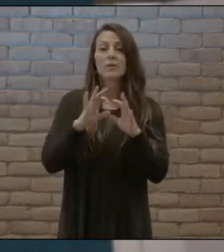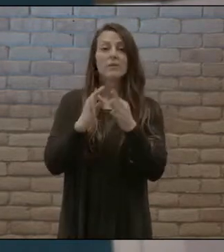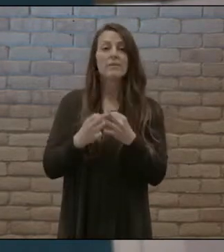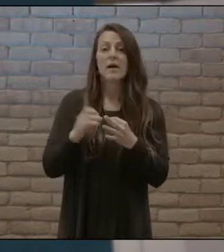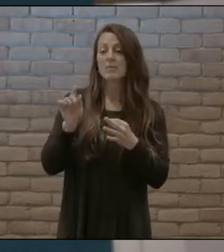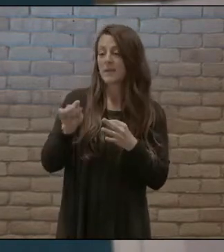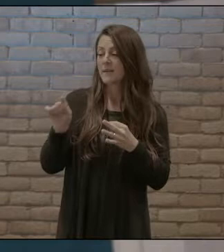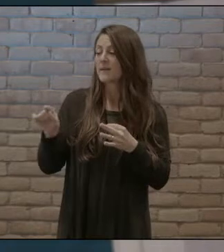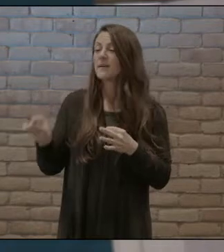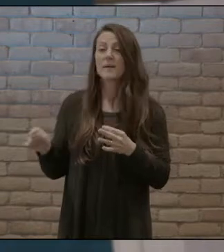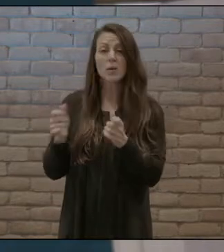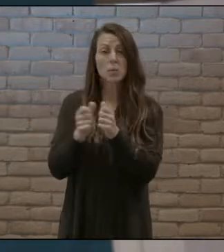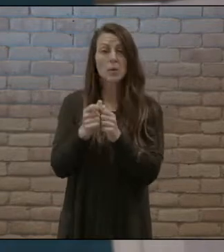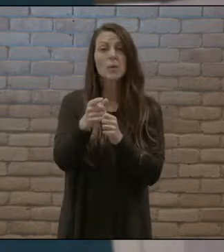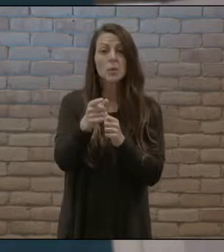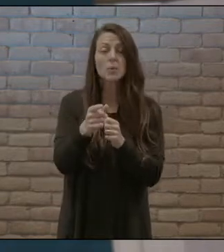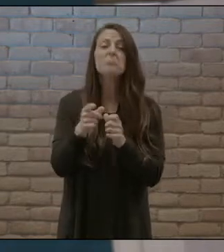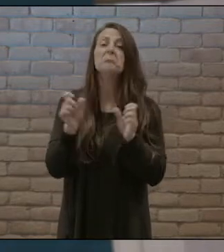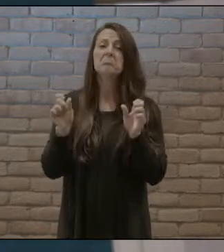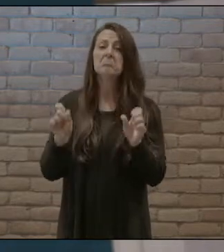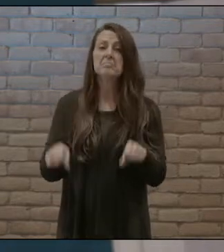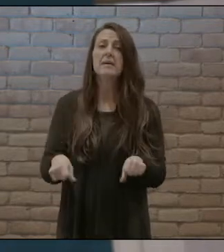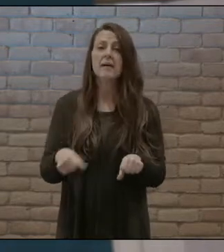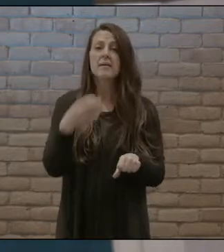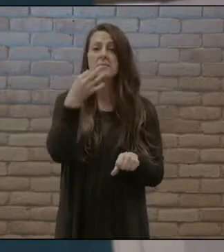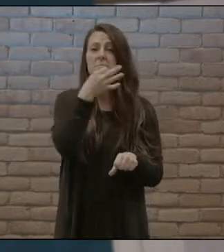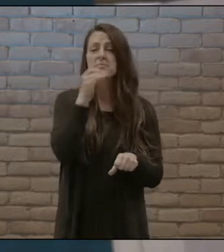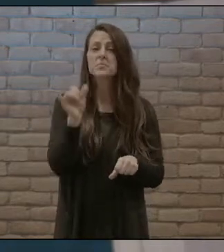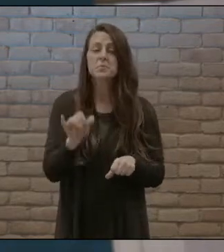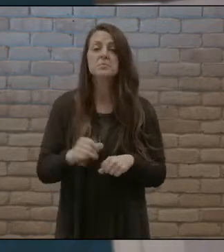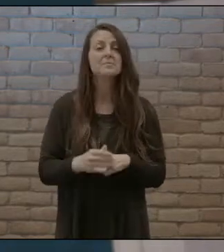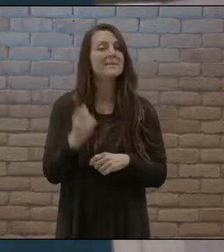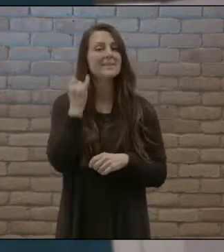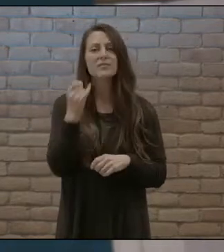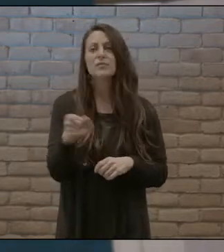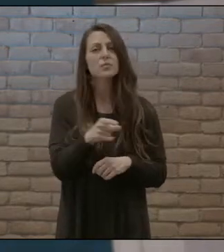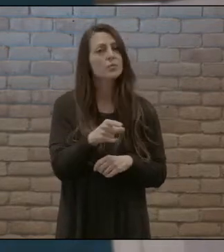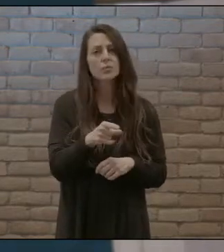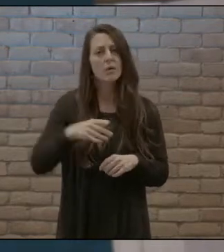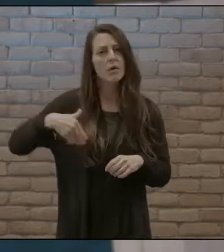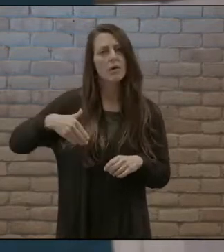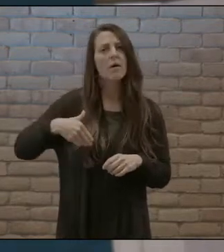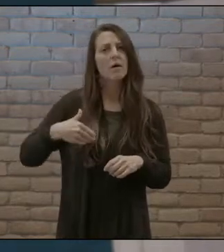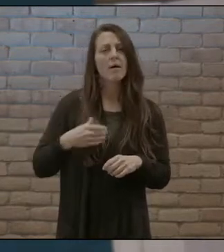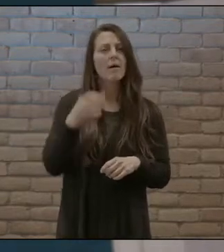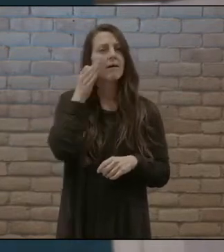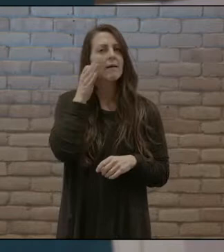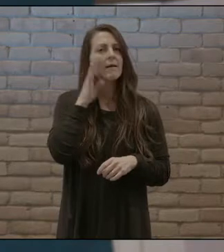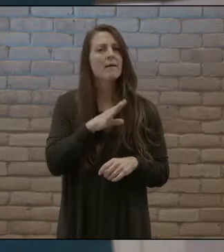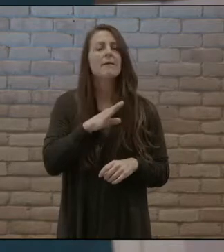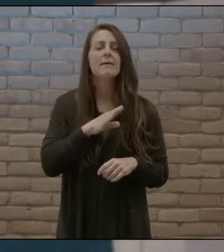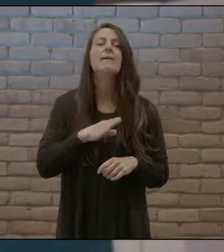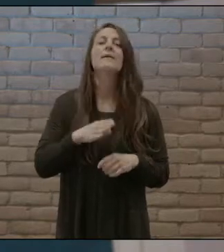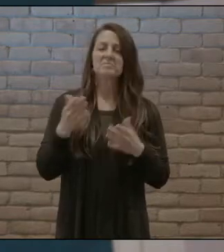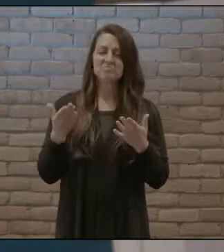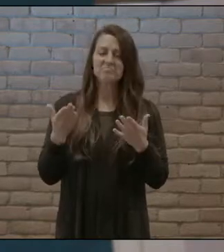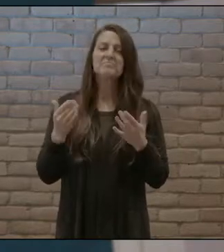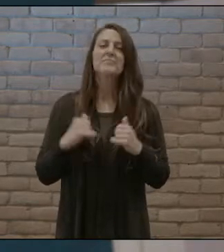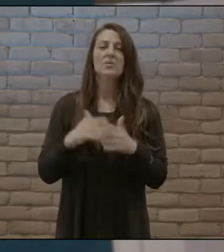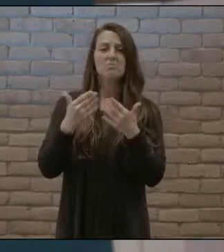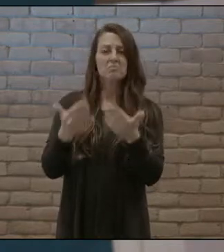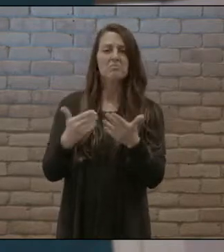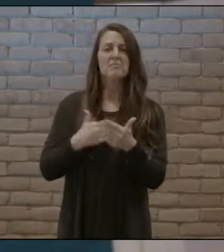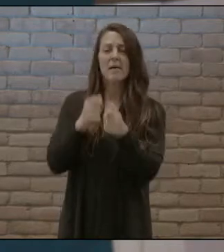time, they can commune as well. If you've not been instructed in this gift, you can simply give one another